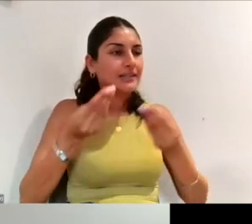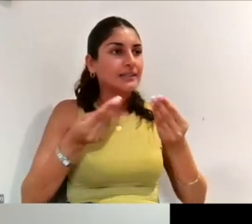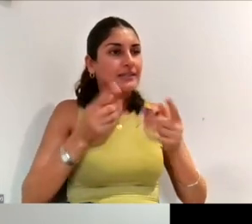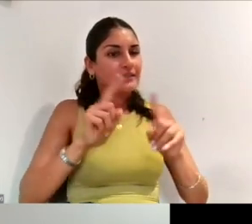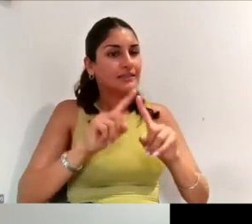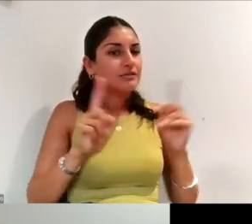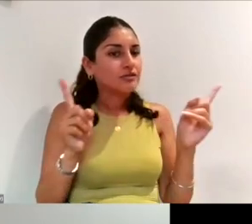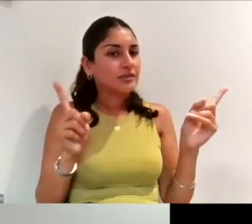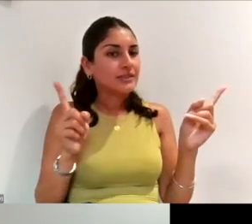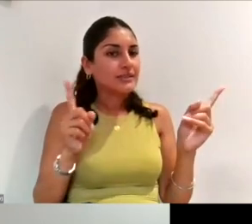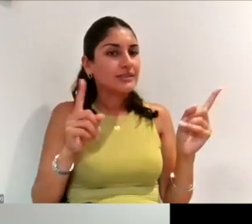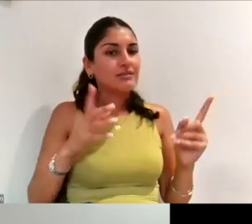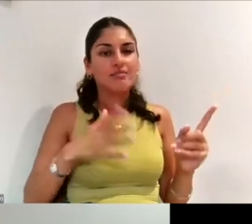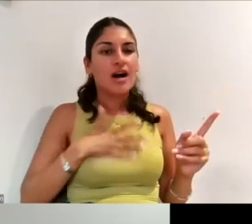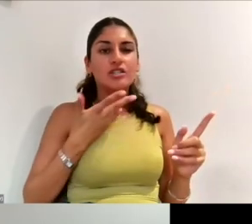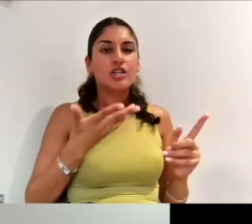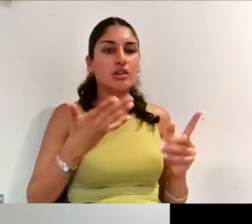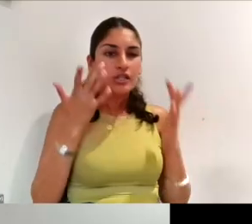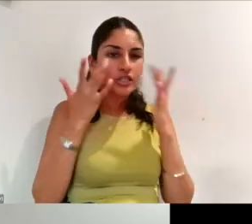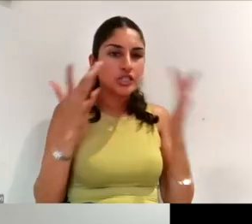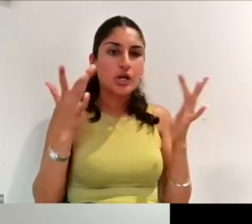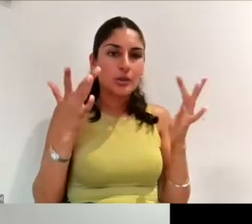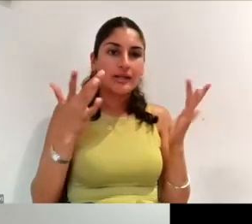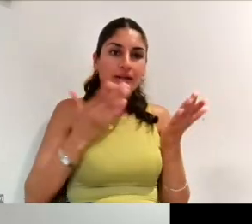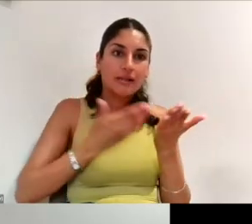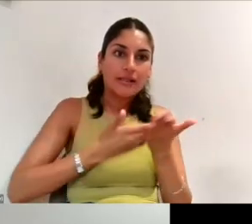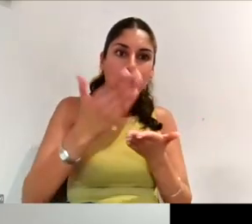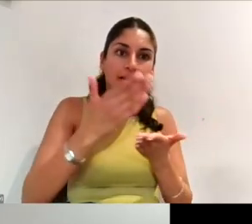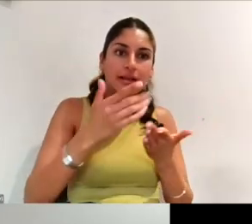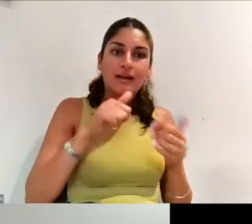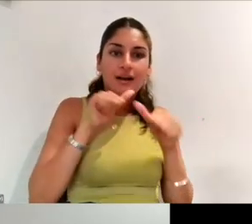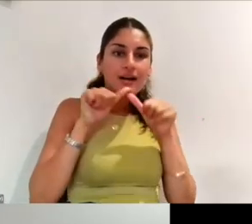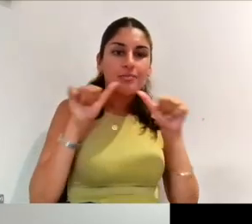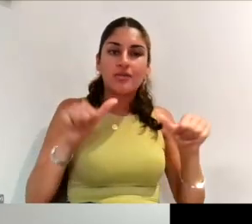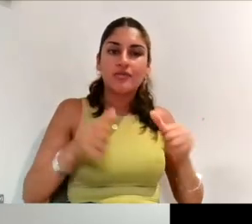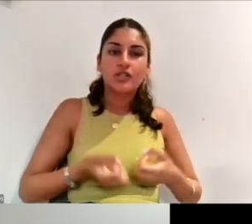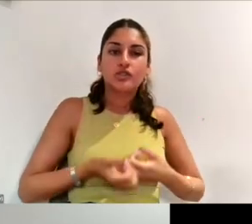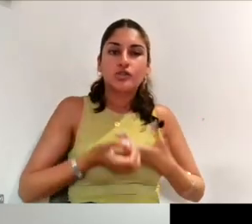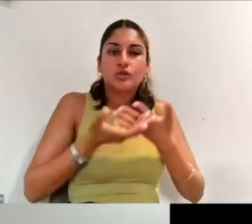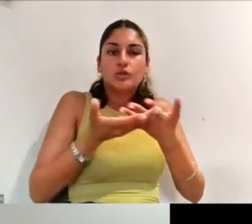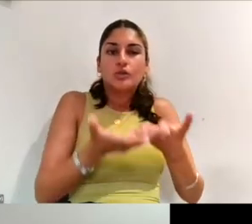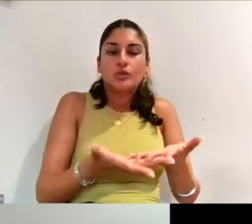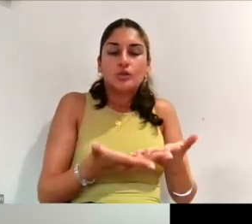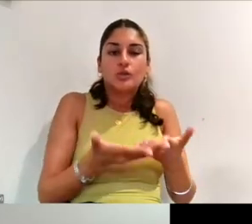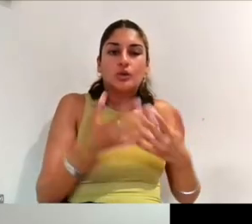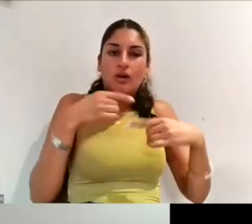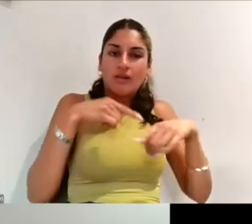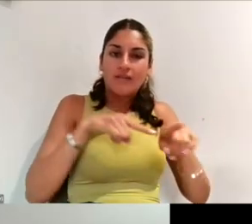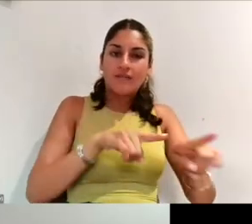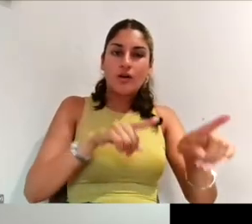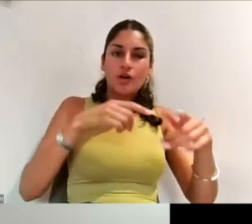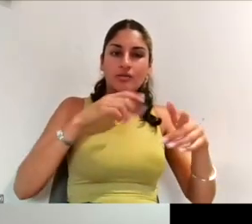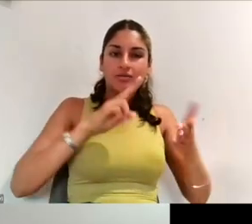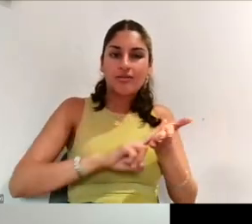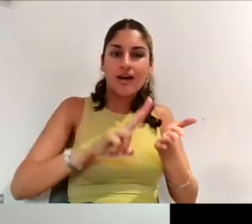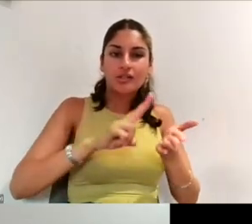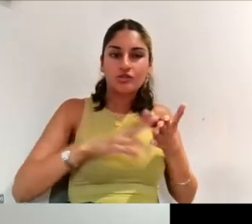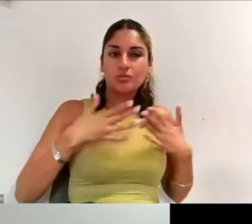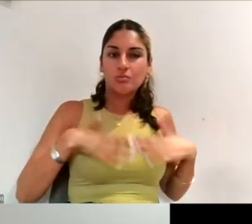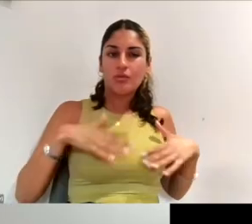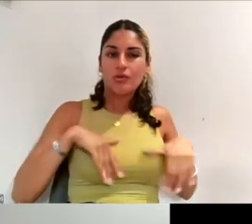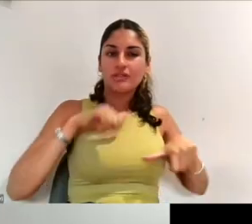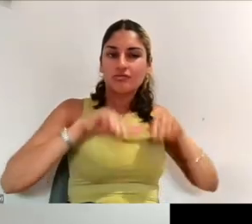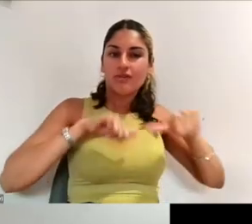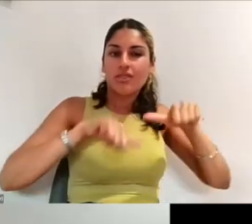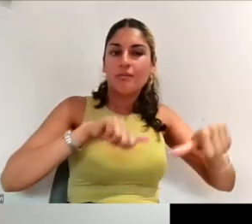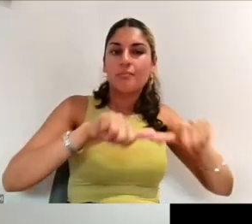narrative way, but still try and give something. So I think I want to sit more with the piece and see how, yeah,